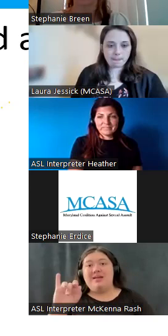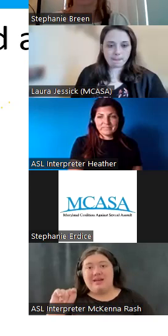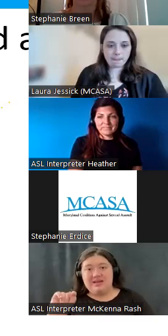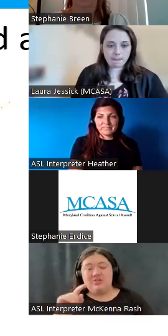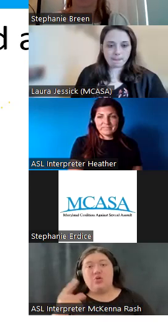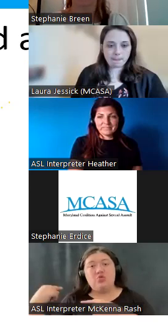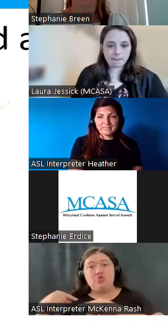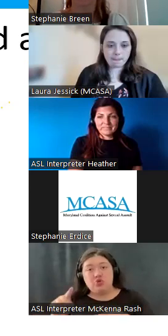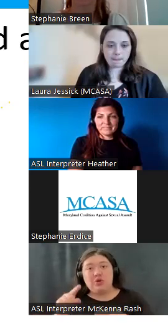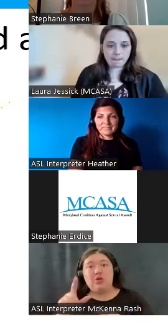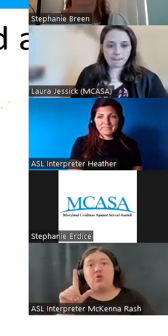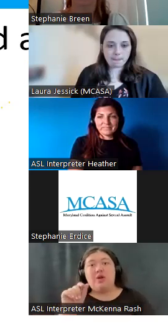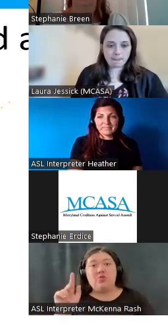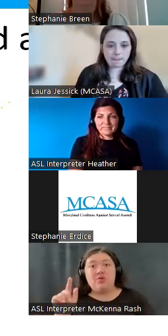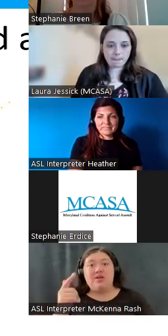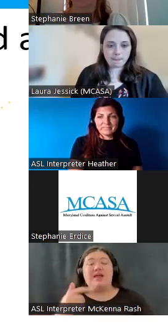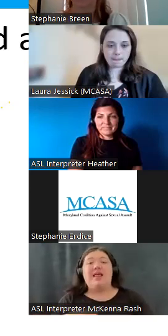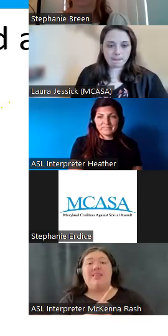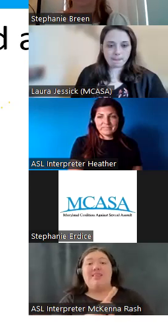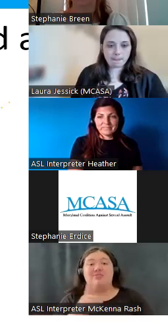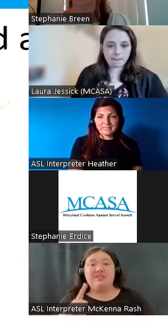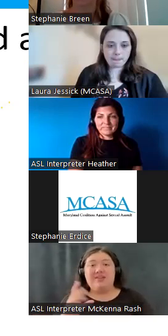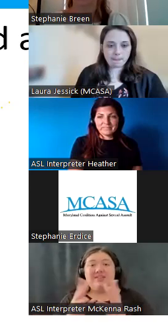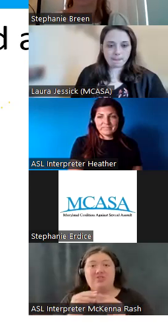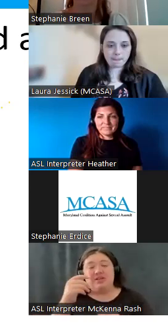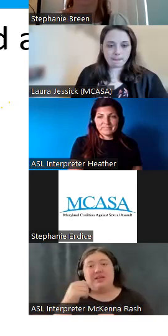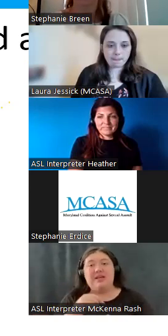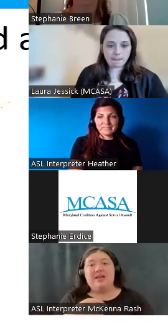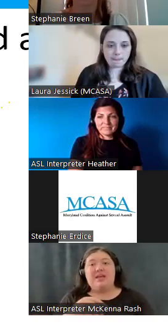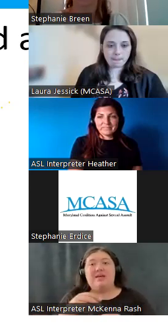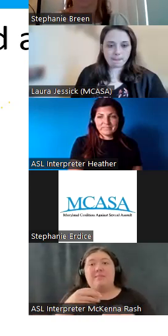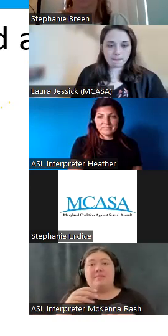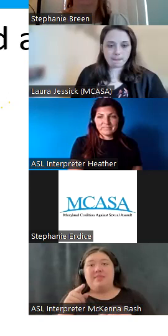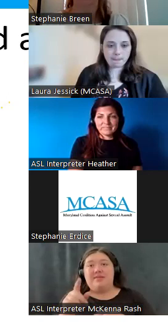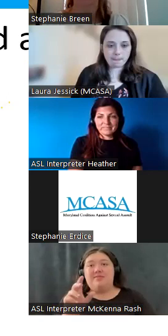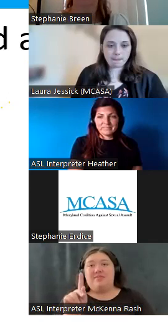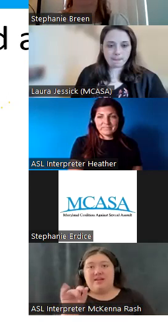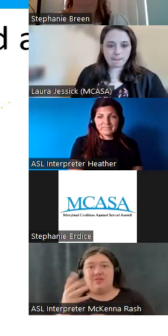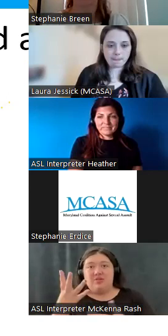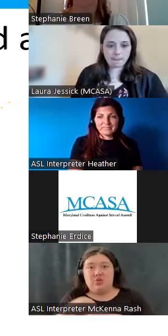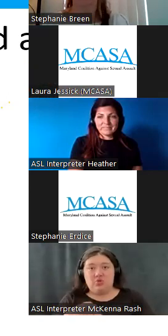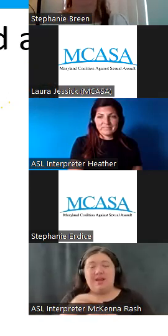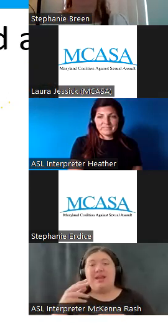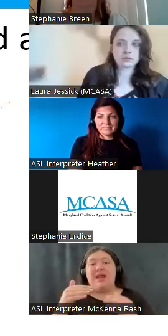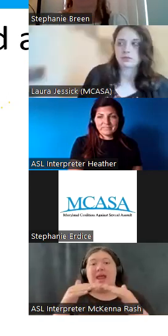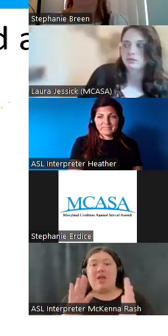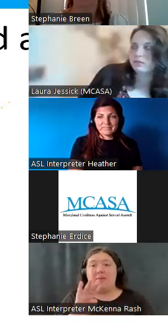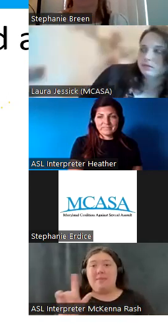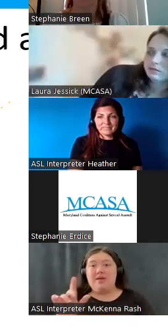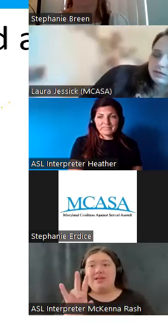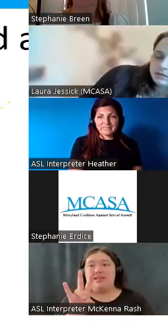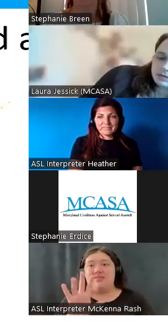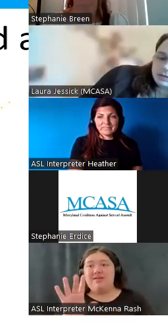legislative session, a definition for SAEKs was included in House Bill